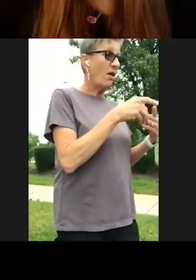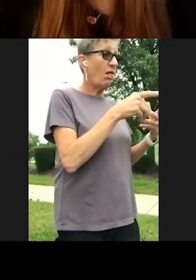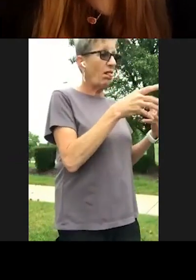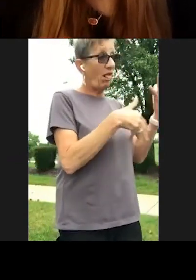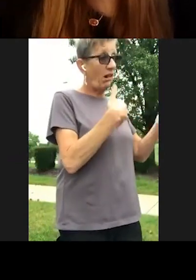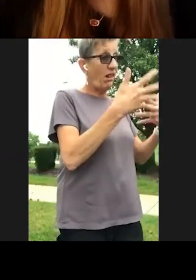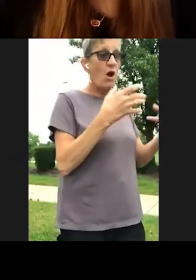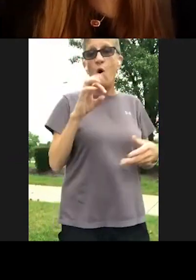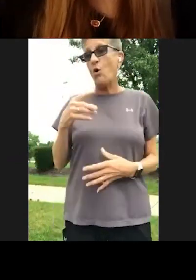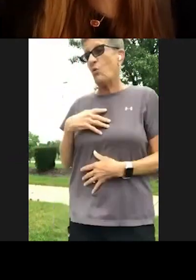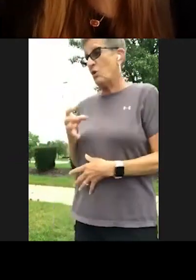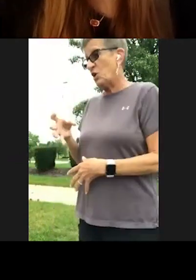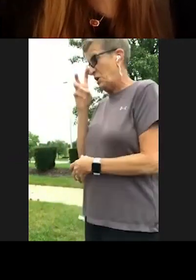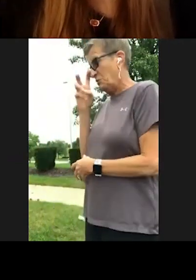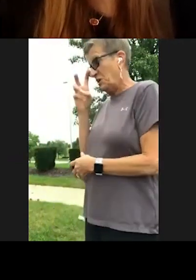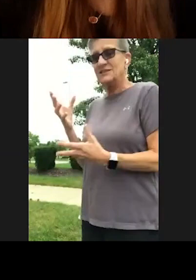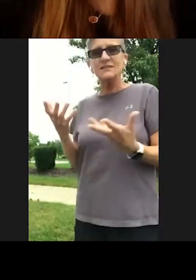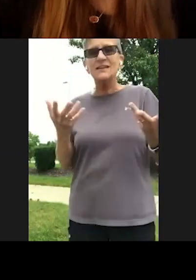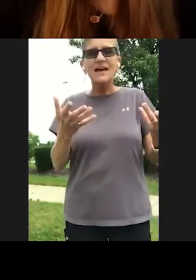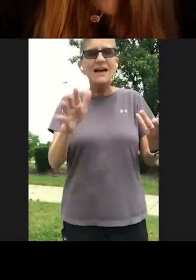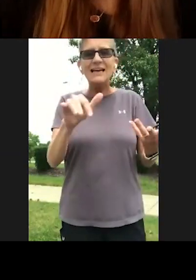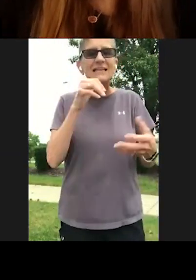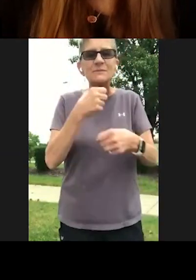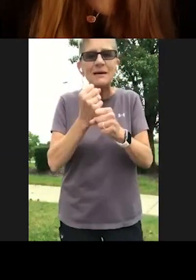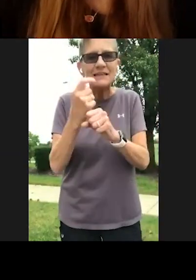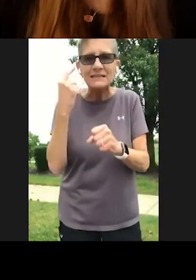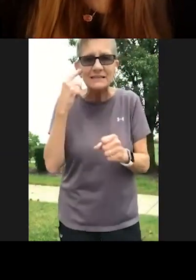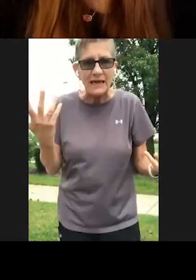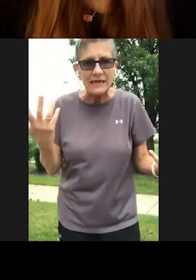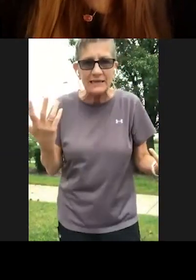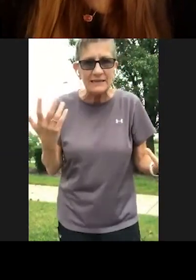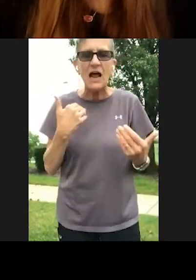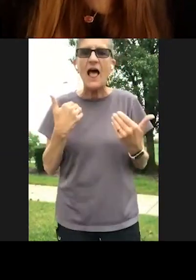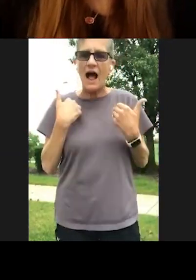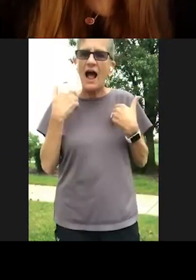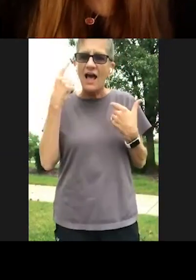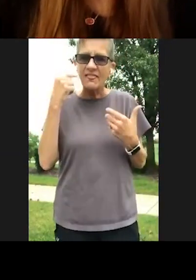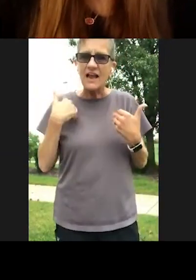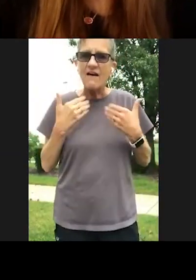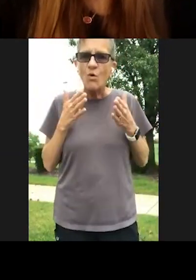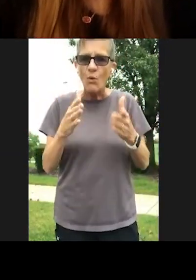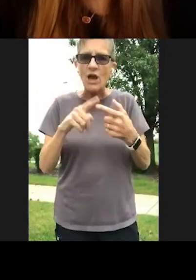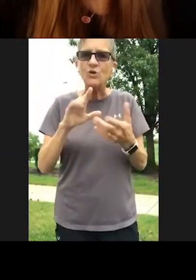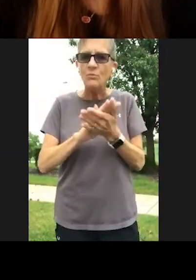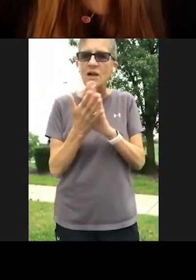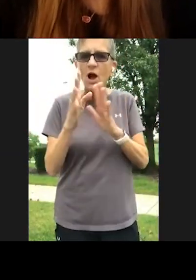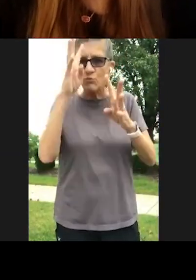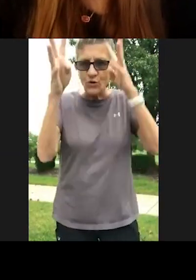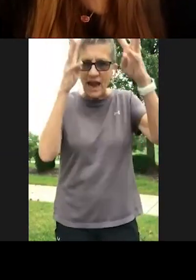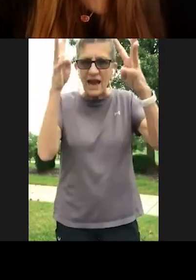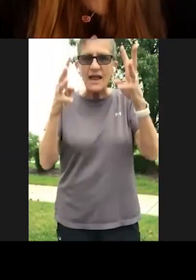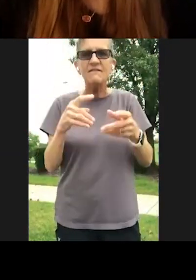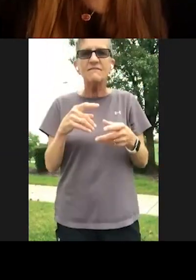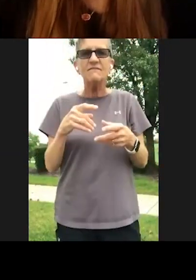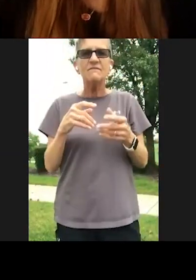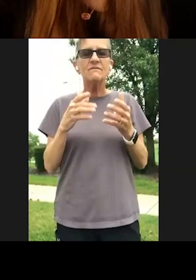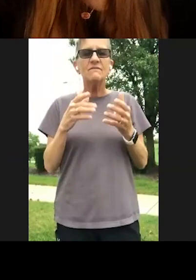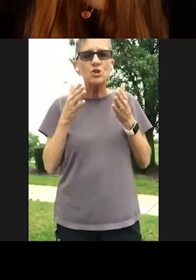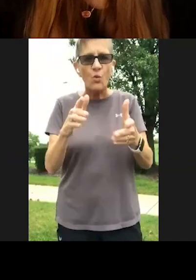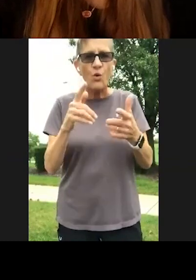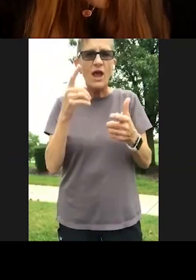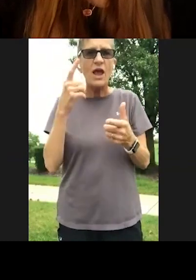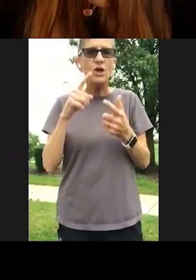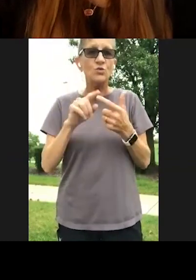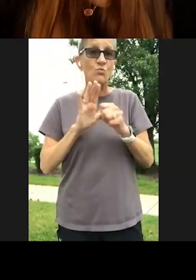It just doesn't make sense, right? That I think that there's a way to be creative, that there's a way to push ourselves in terms of our own professional